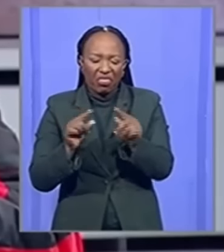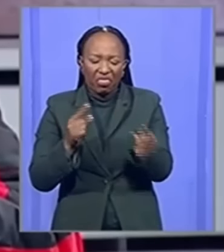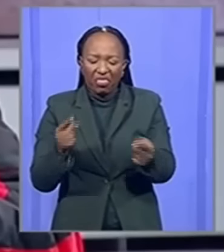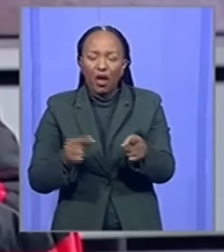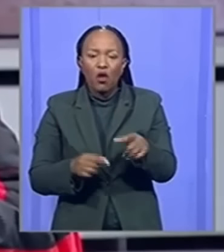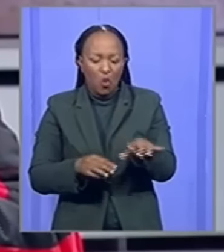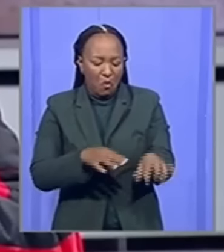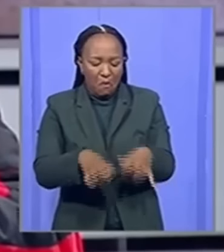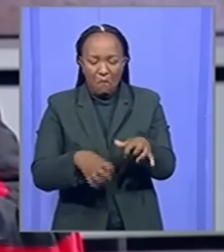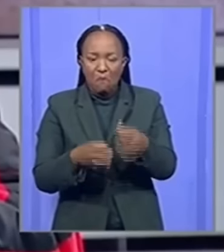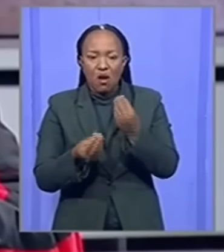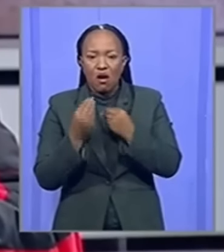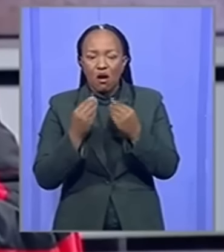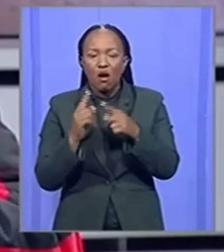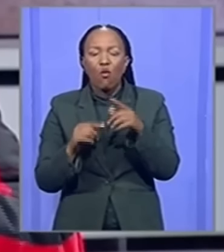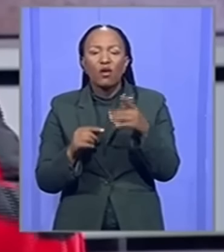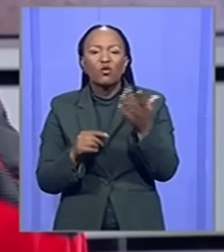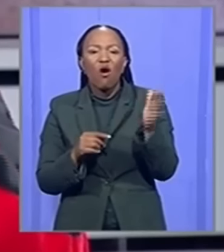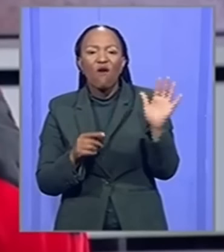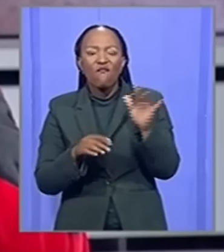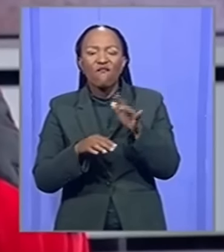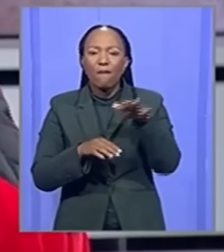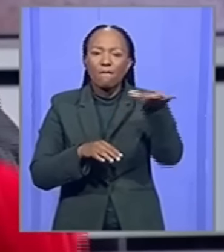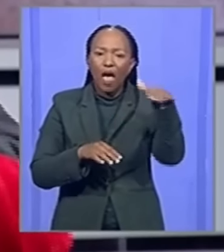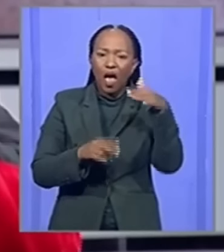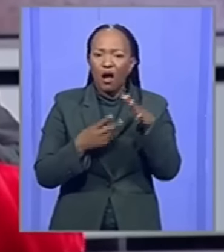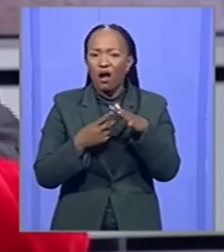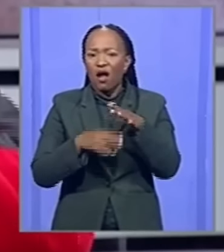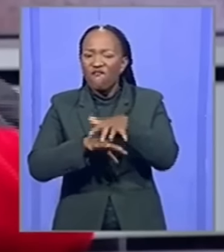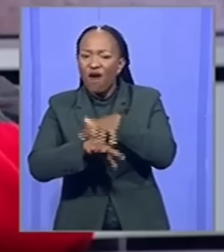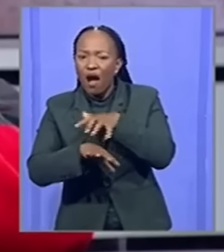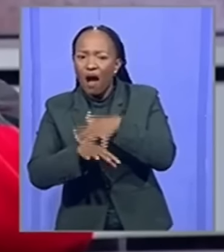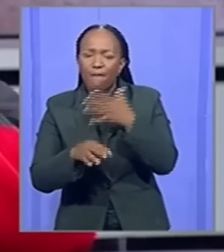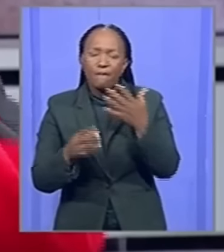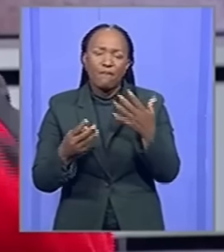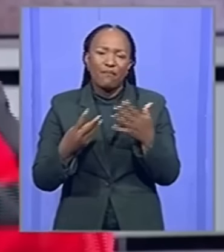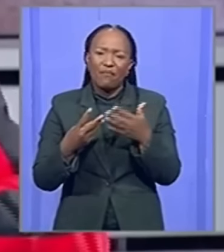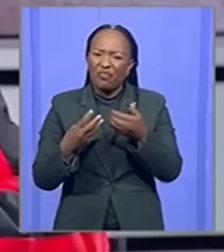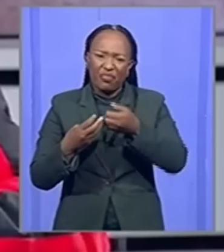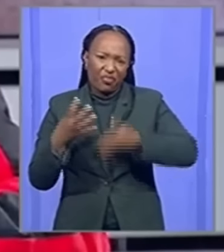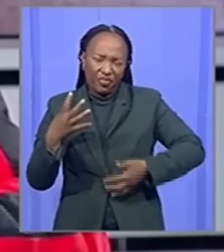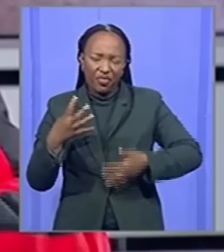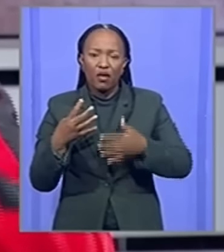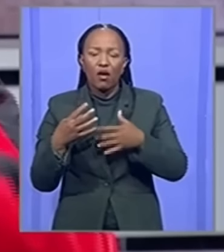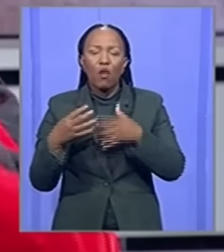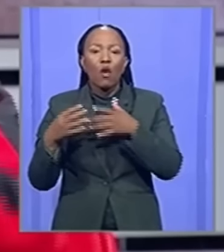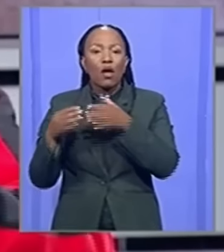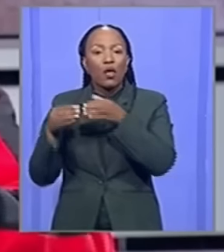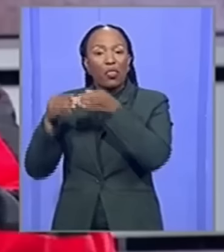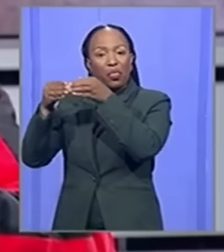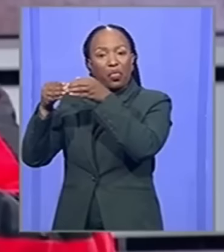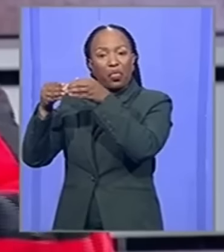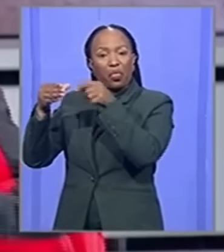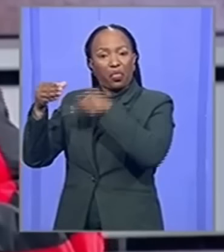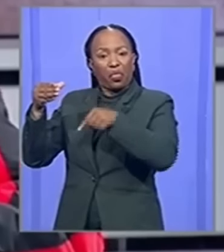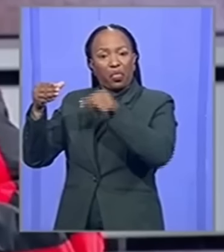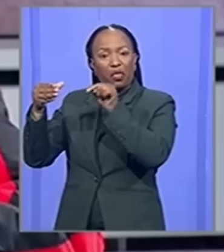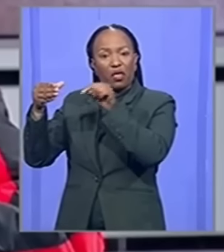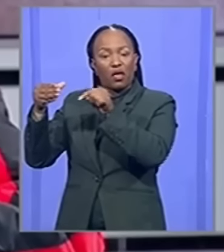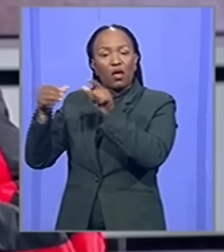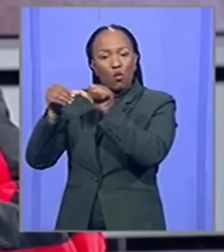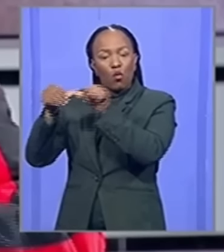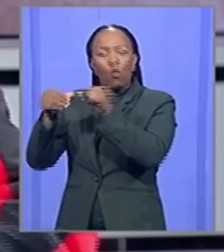the banks, leave the farms, in the hands of a minority in the country, and the minority of which